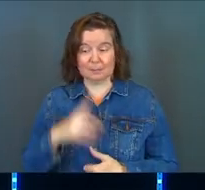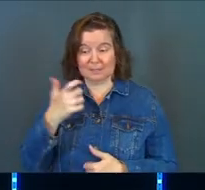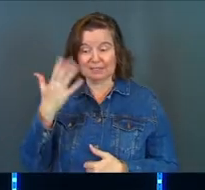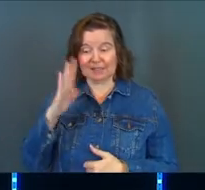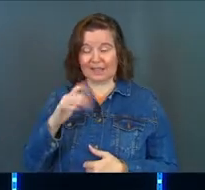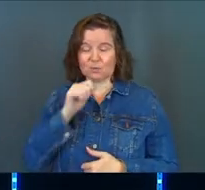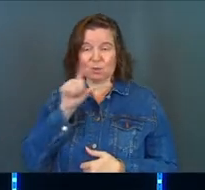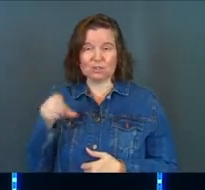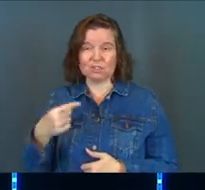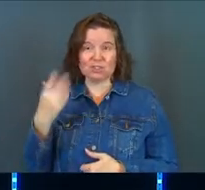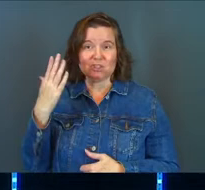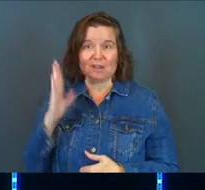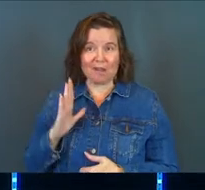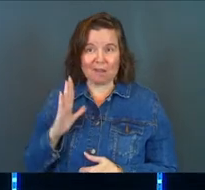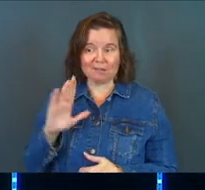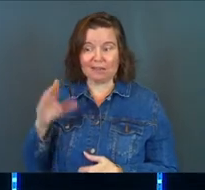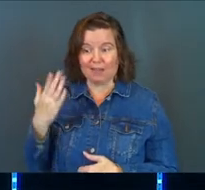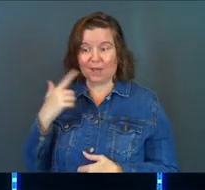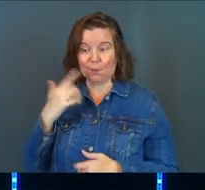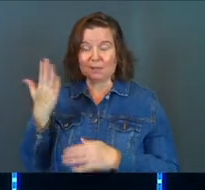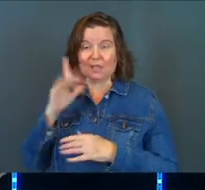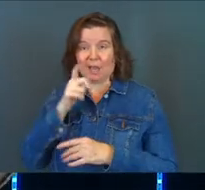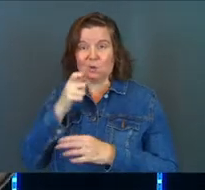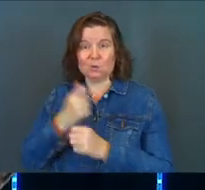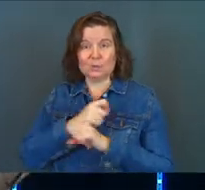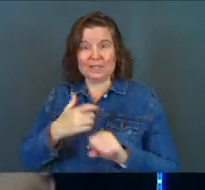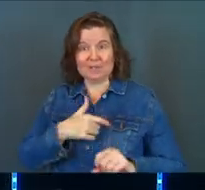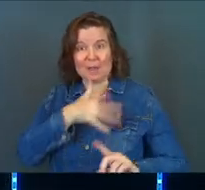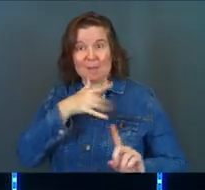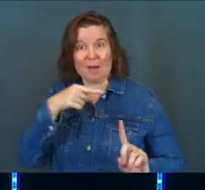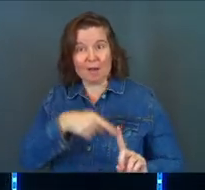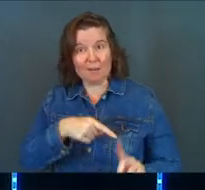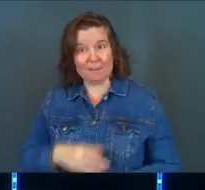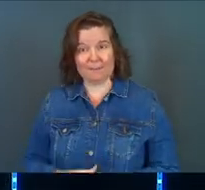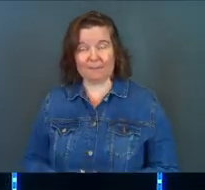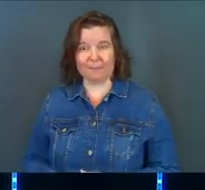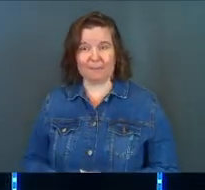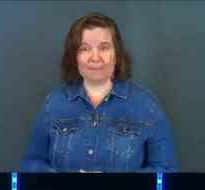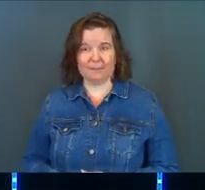Because God wasn't just God. God was the God who had saved my mom.